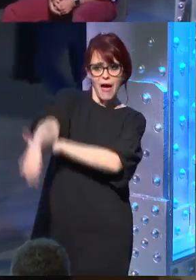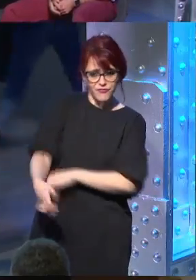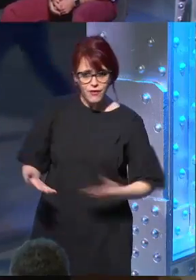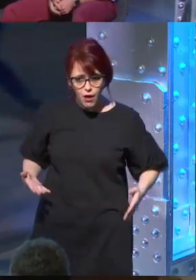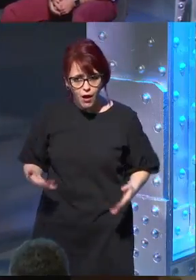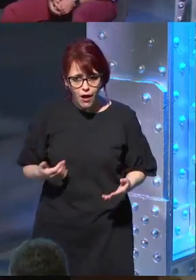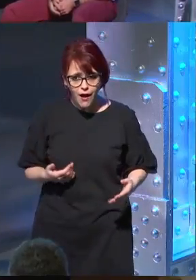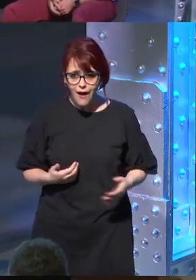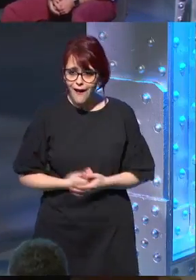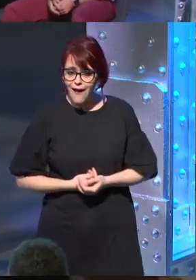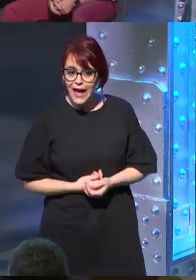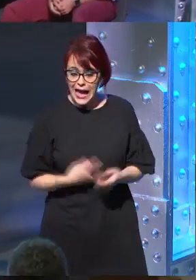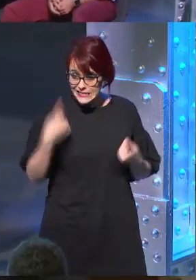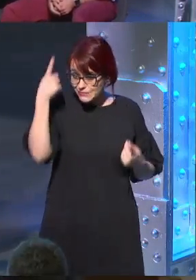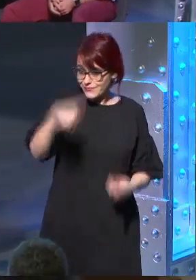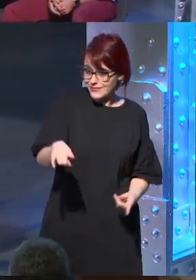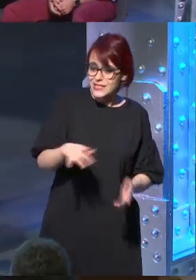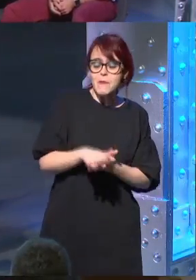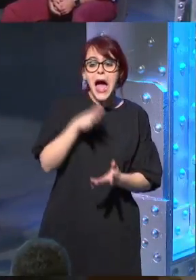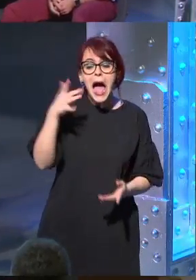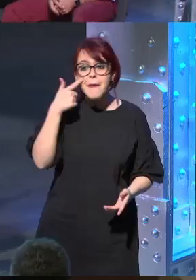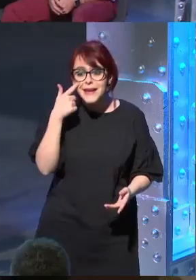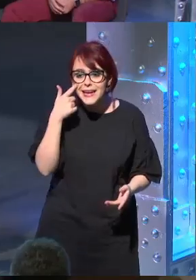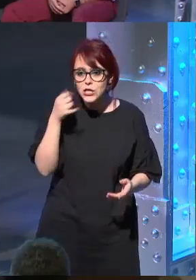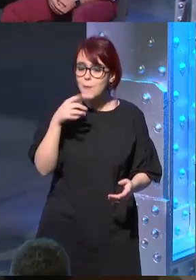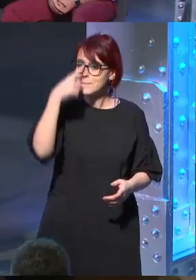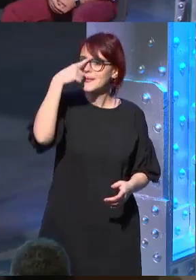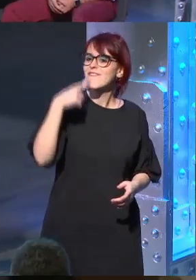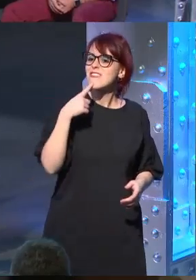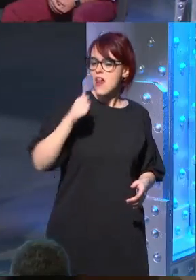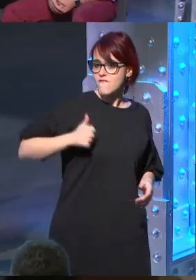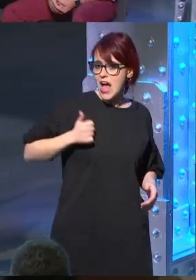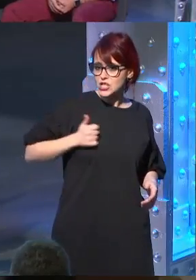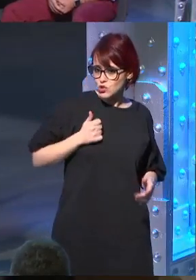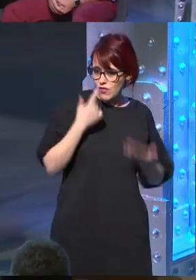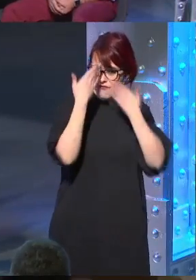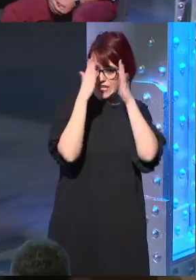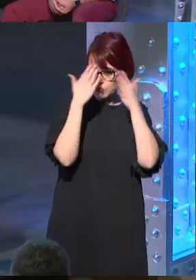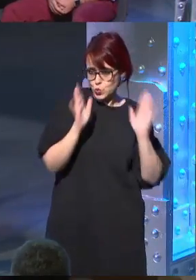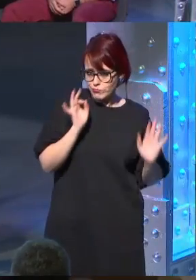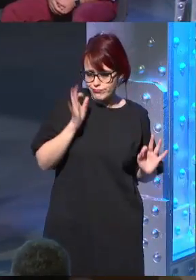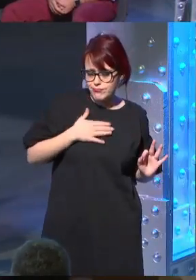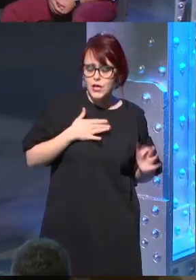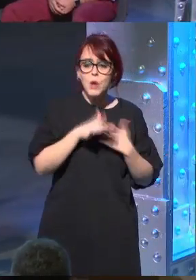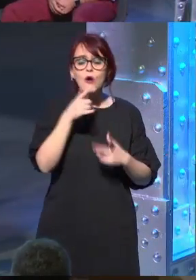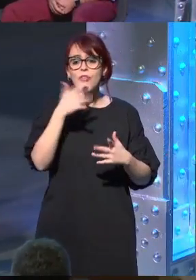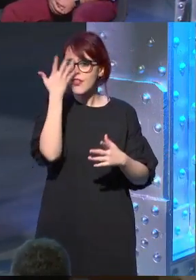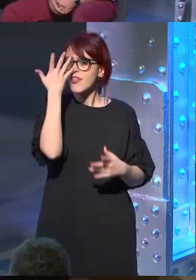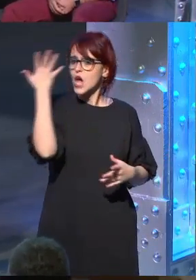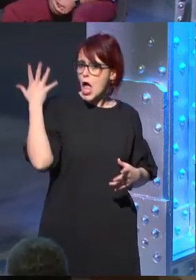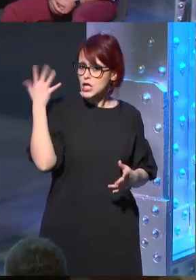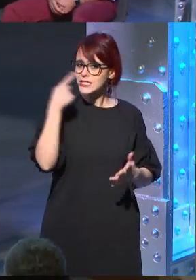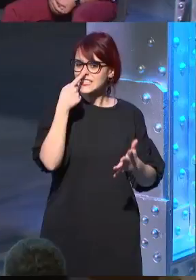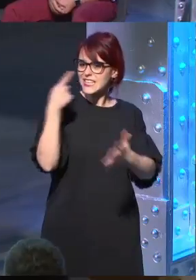when they publish a picture that I don't want them to post, and I would be winning because I know how